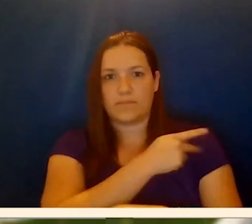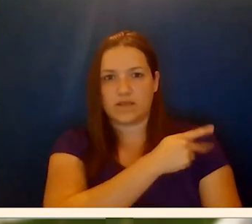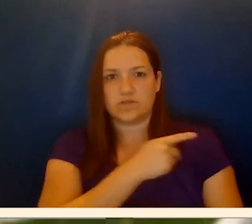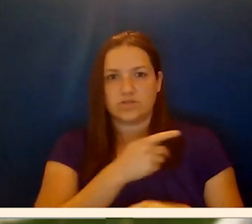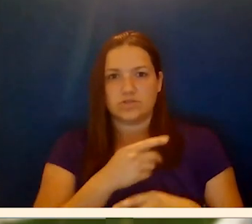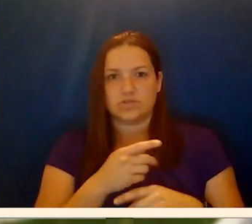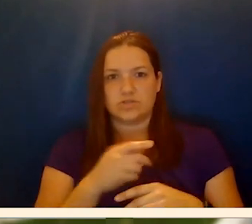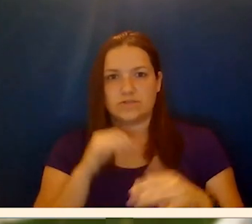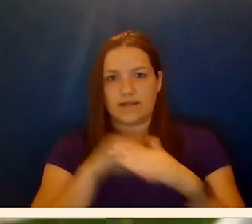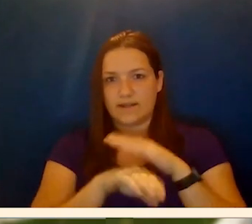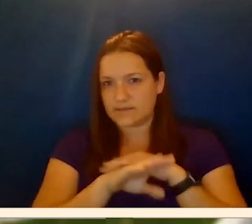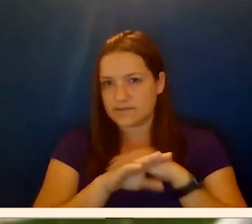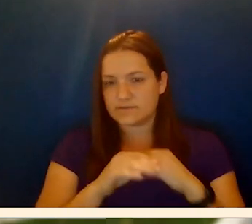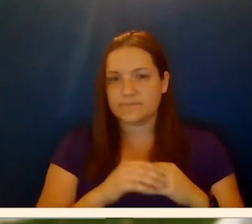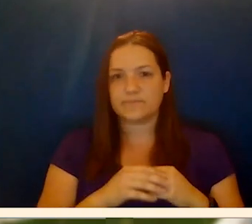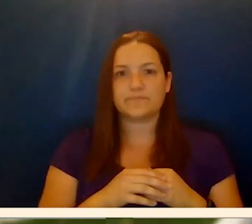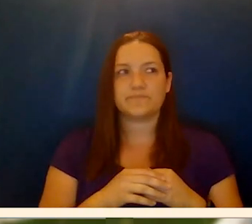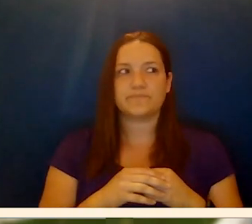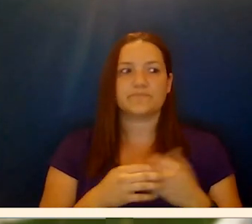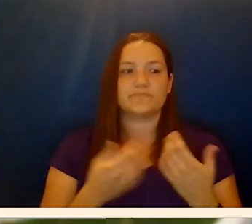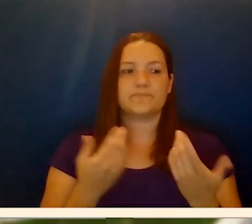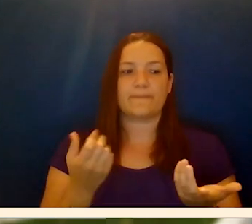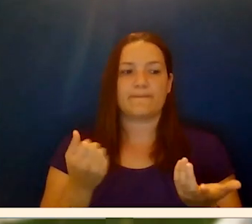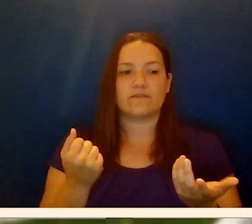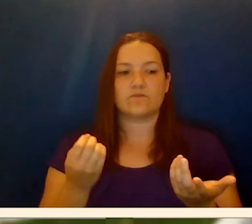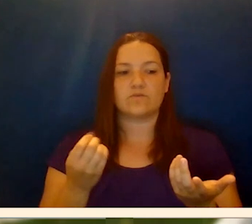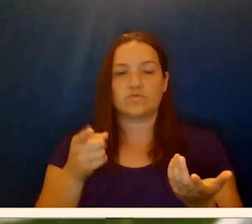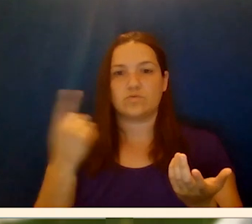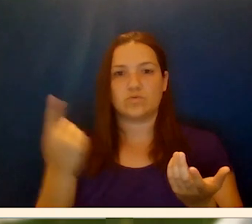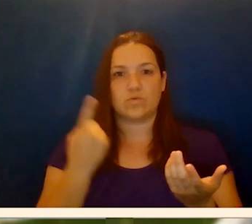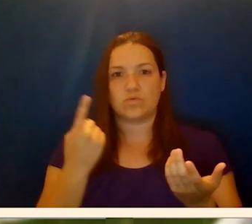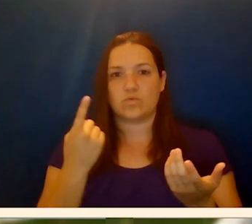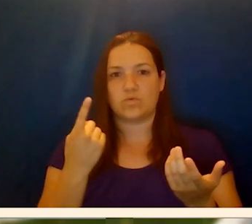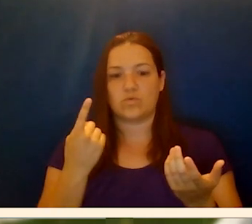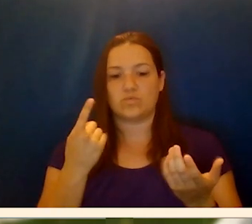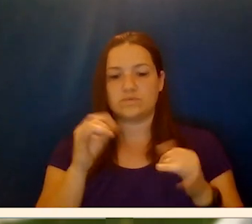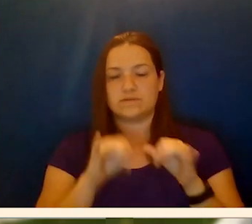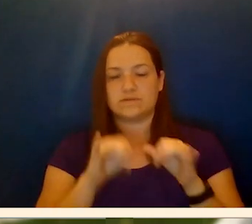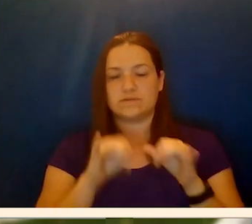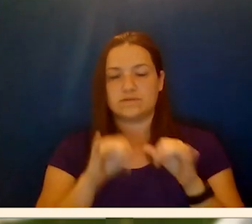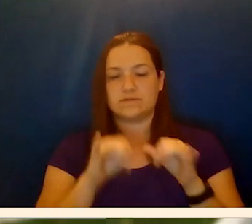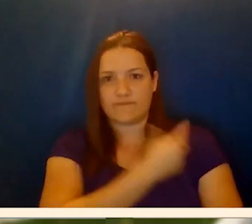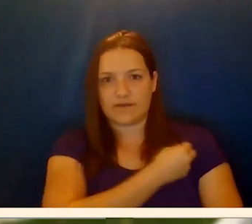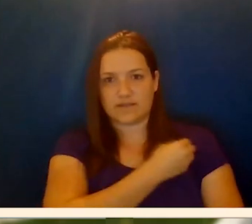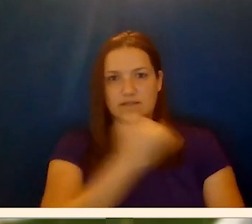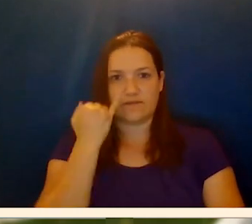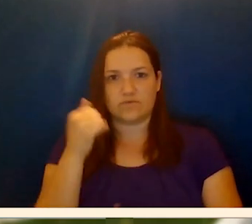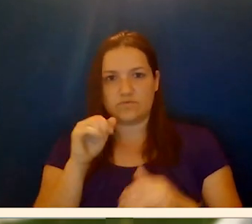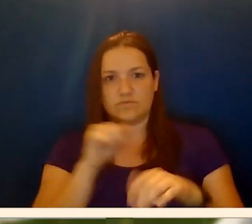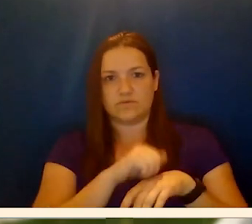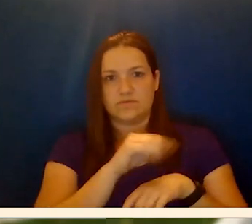So you can only remain unvaccinated if you submit a formal declination